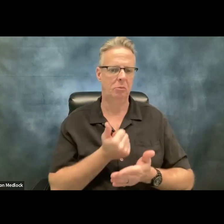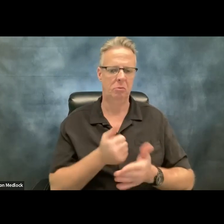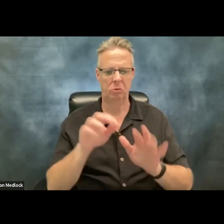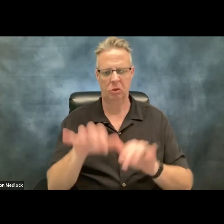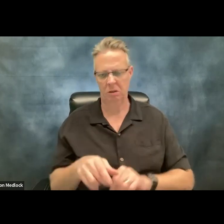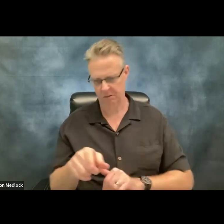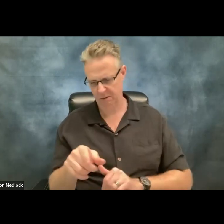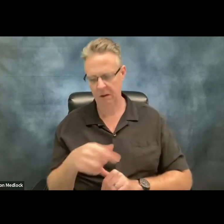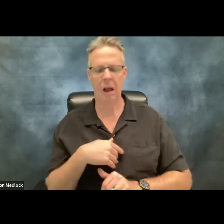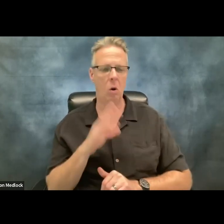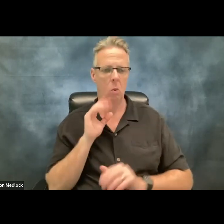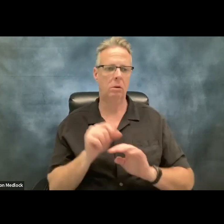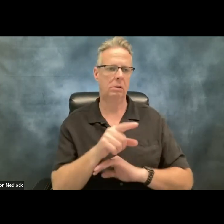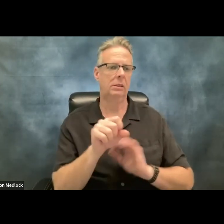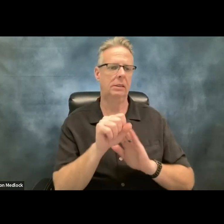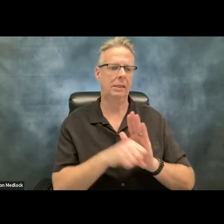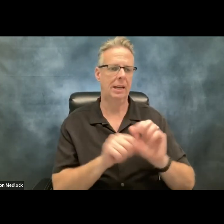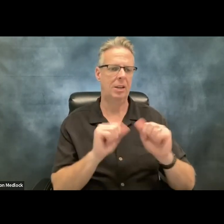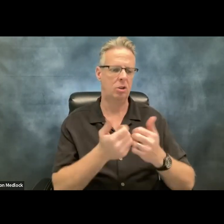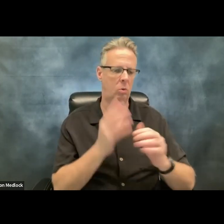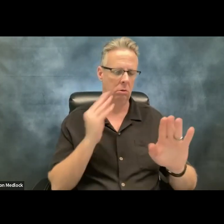chat and I'll make sure they get to our state agency folks.